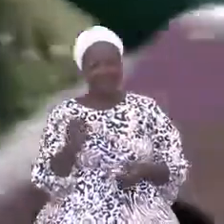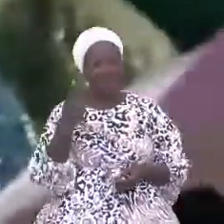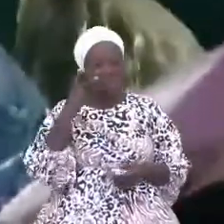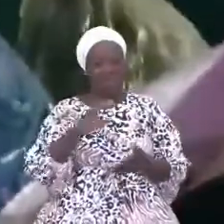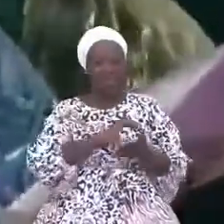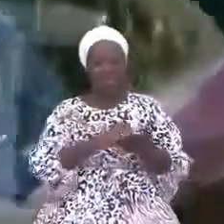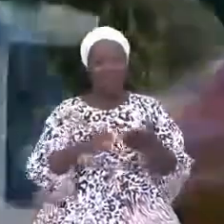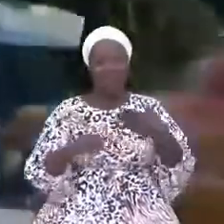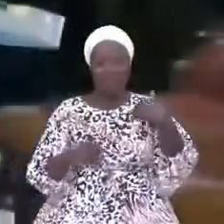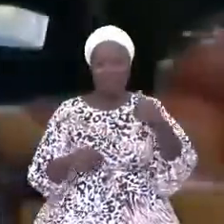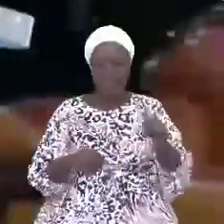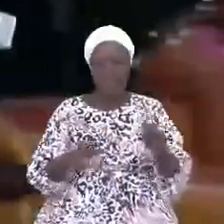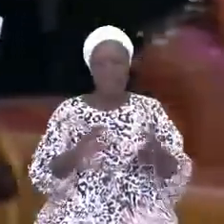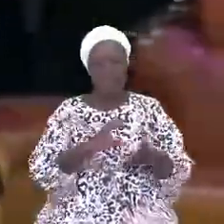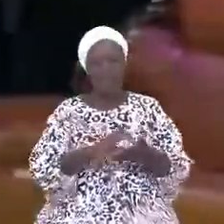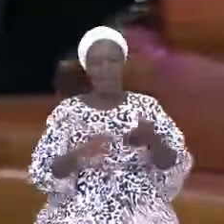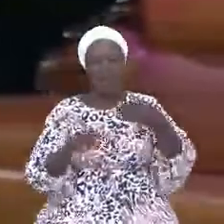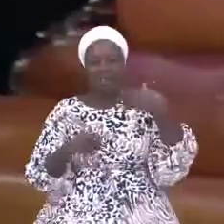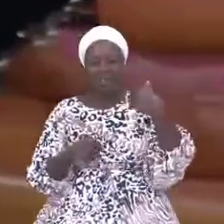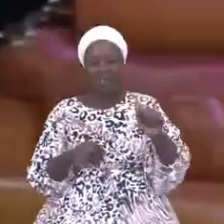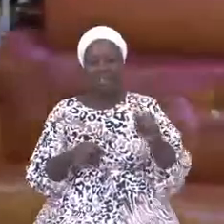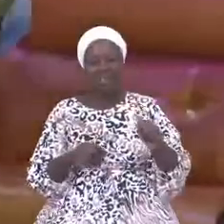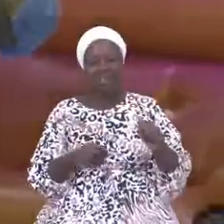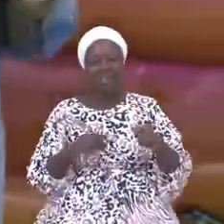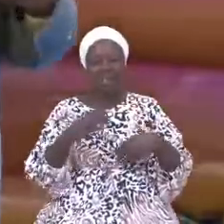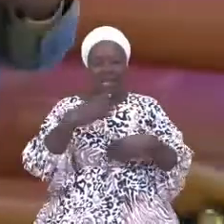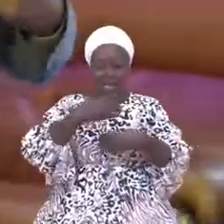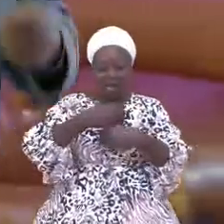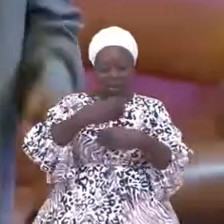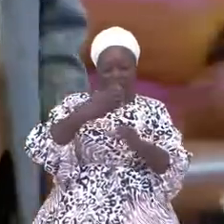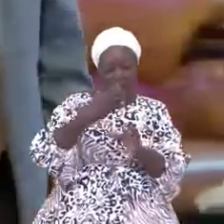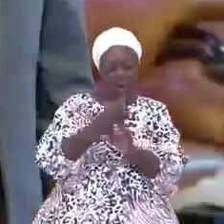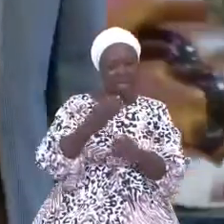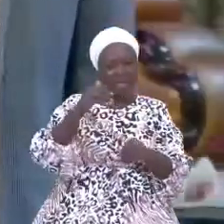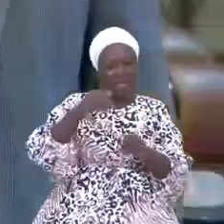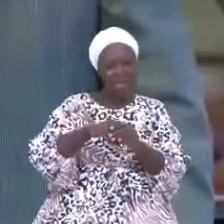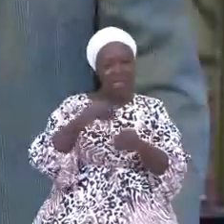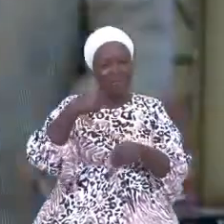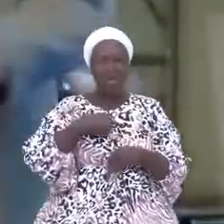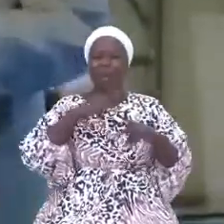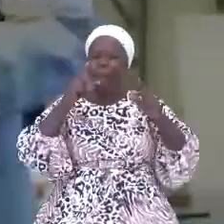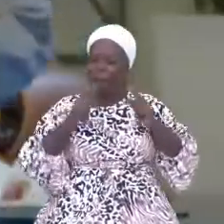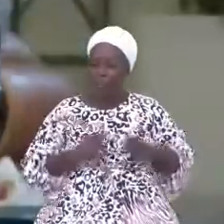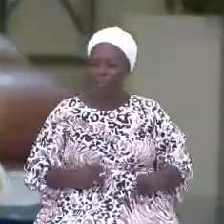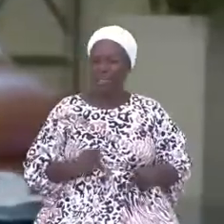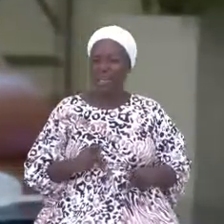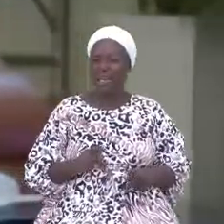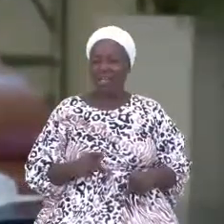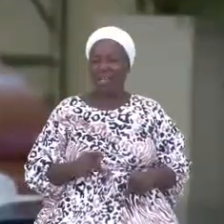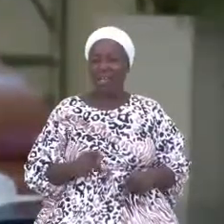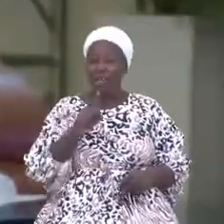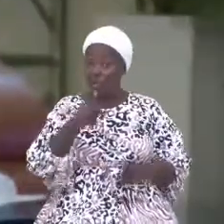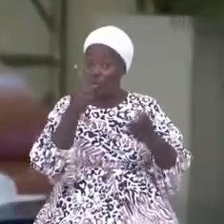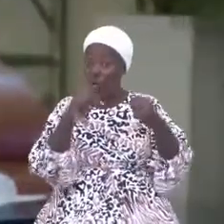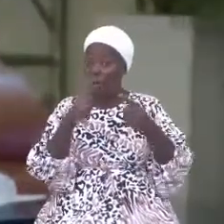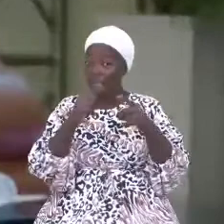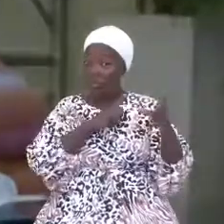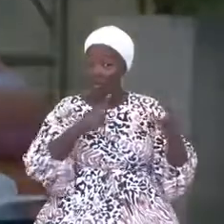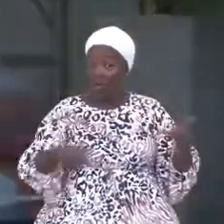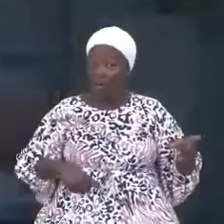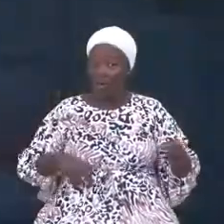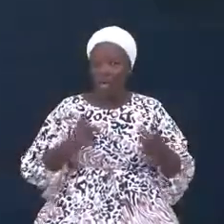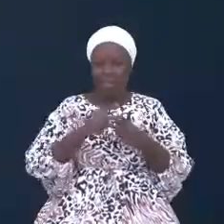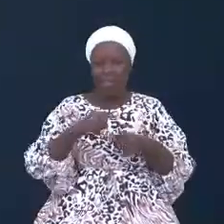10. In verse 10, create in me, personal. You come to the Lord and you